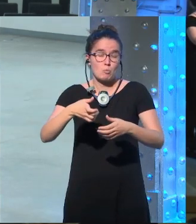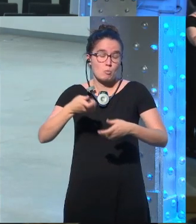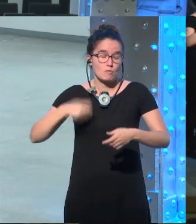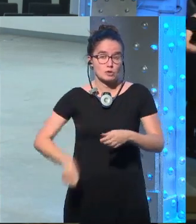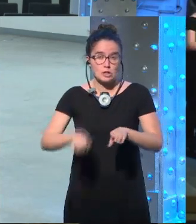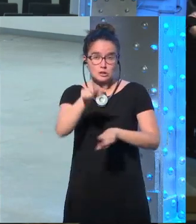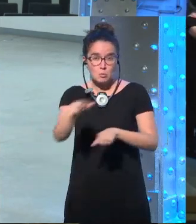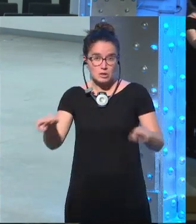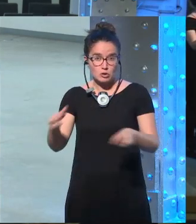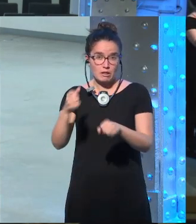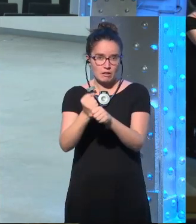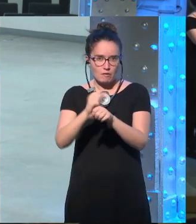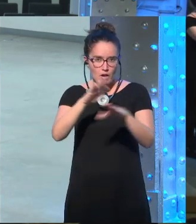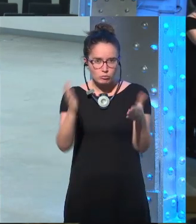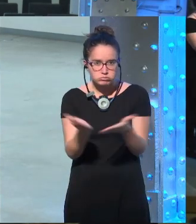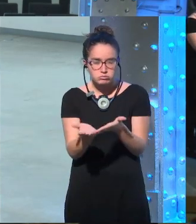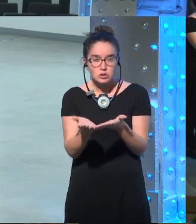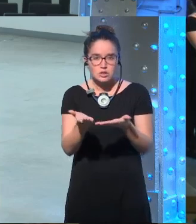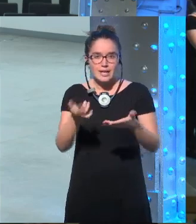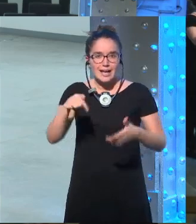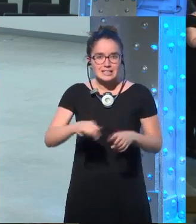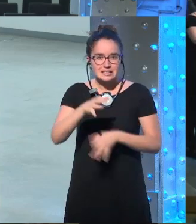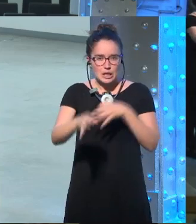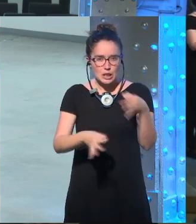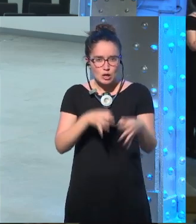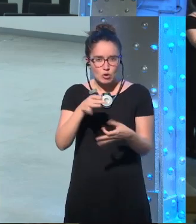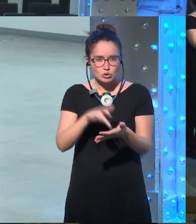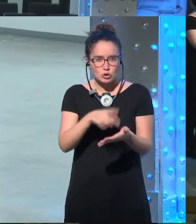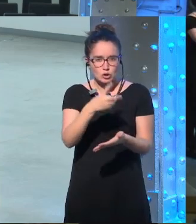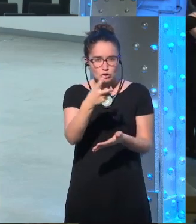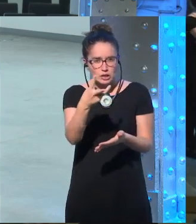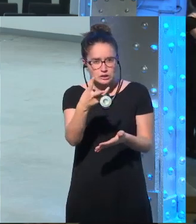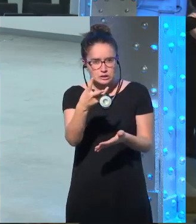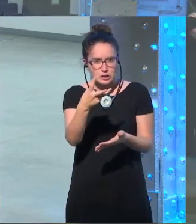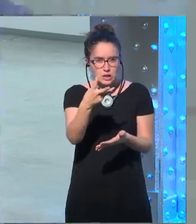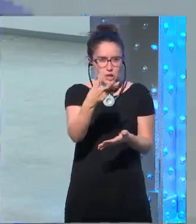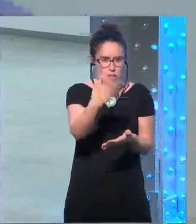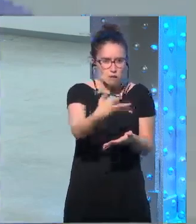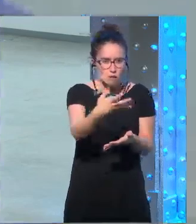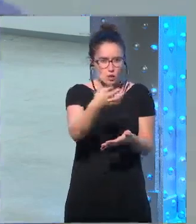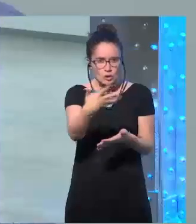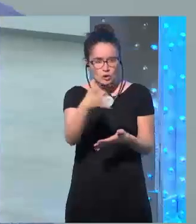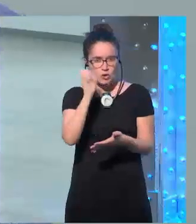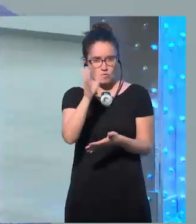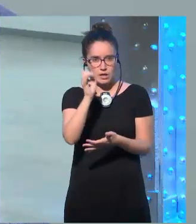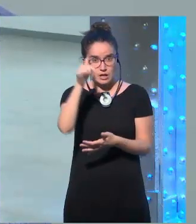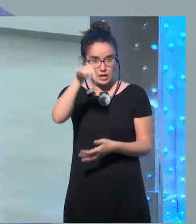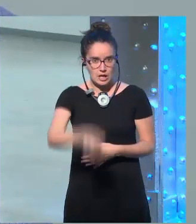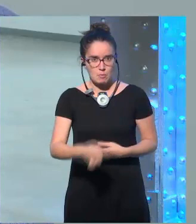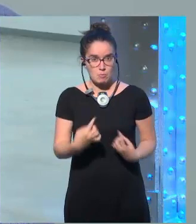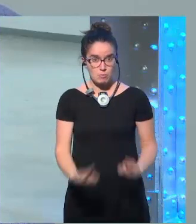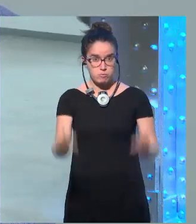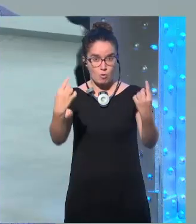the labor market and labor world. This is a cycle that is made up of 5